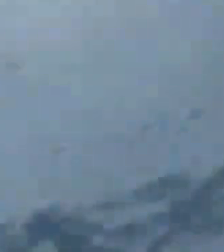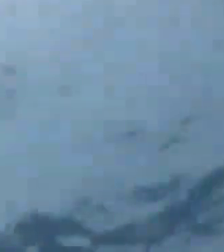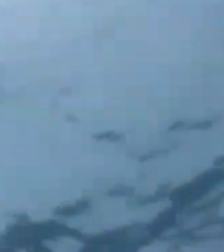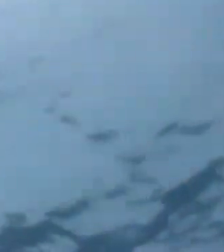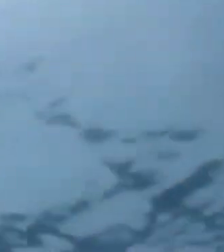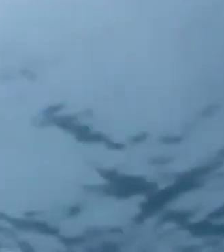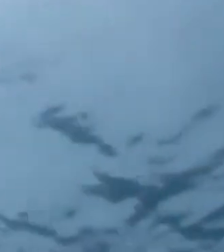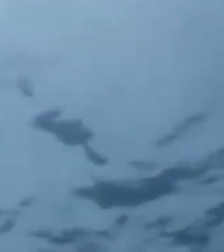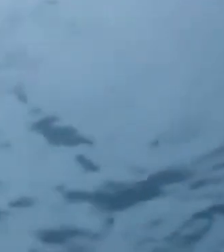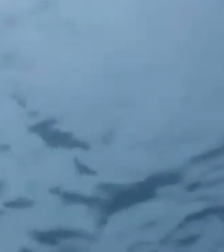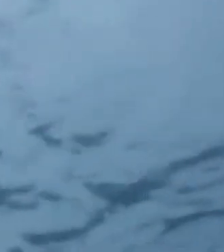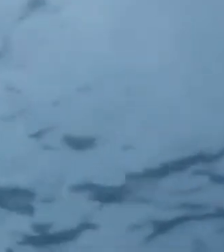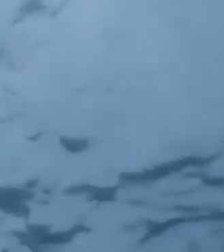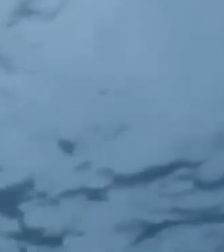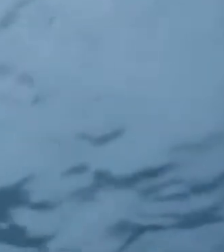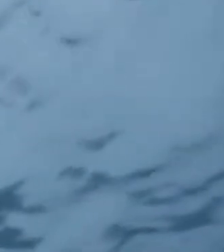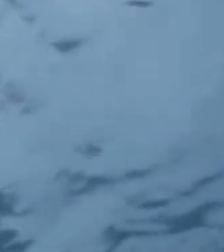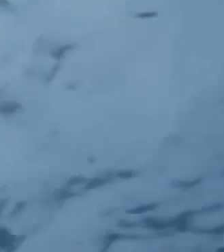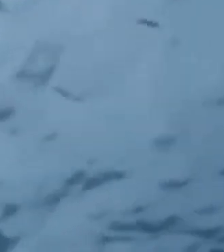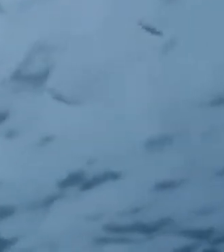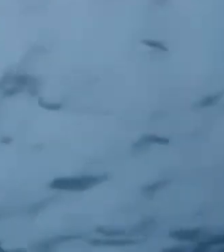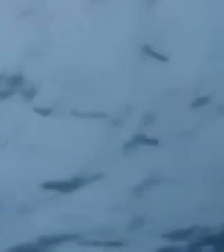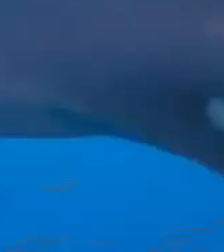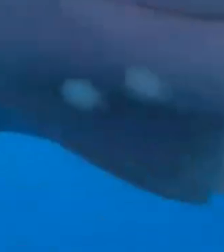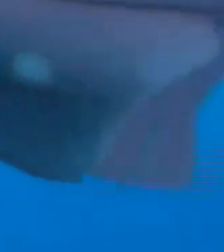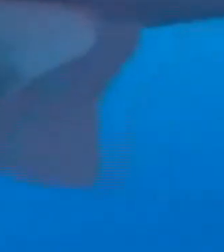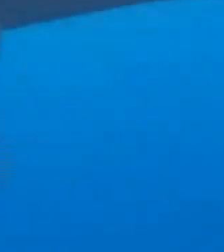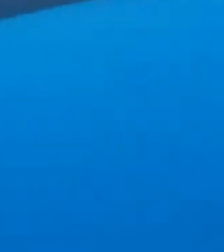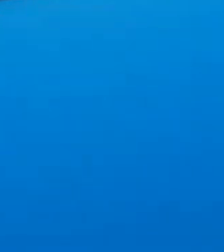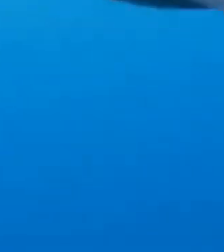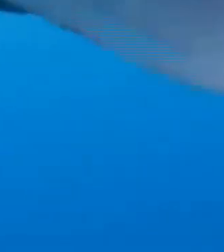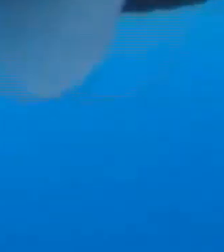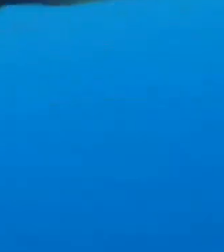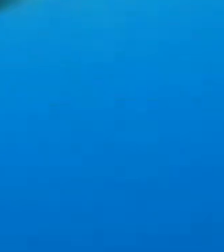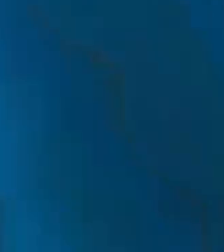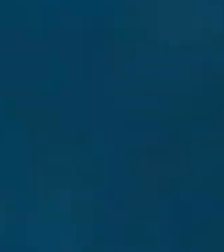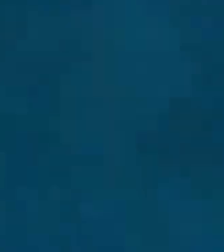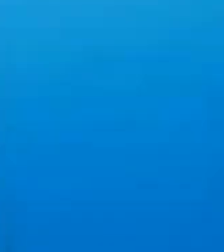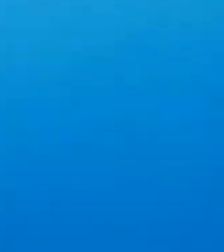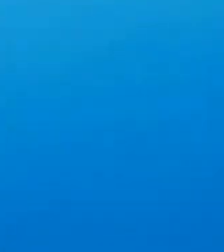They glide through the water with unmistakable grace.